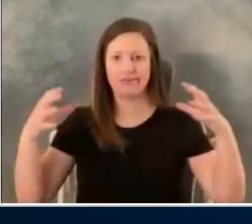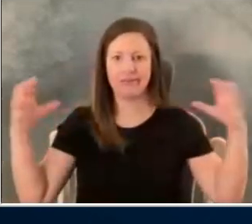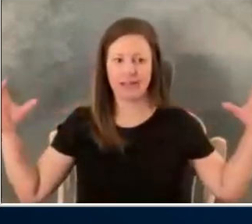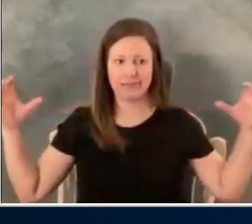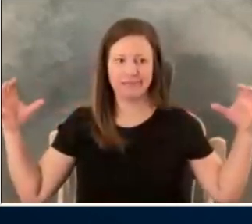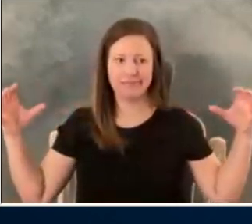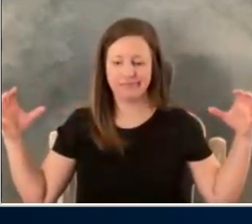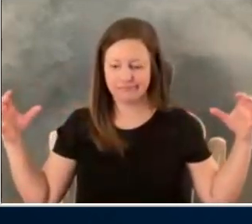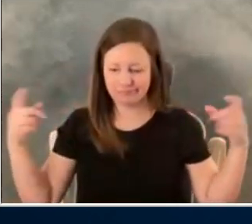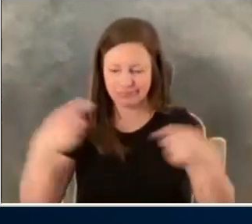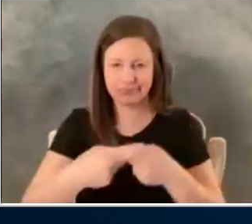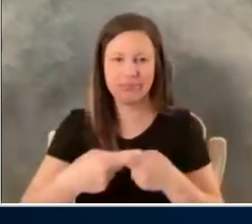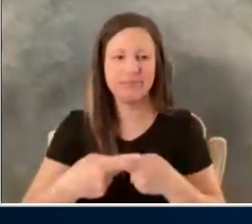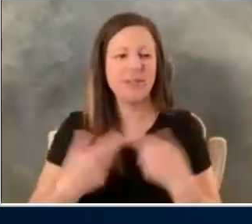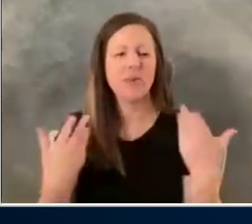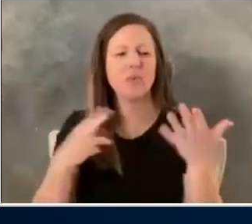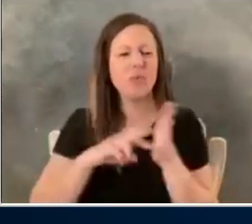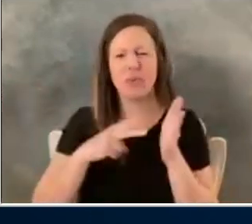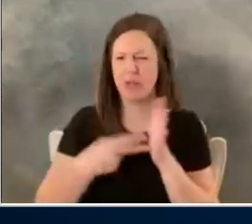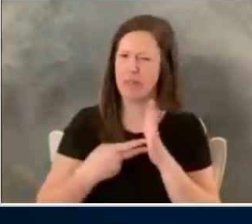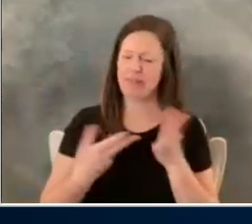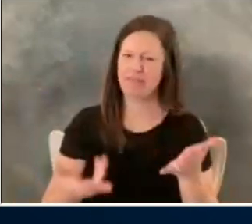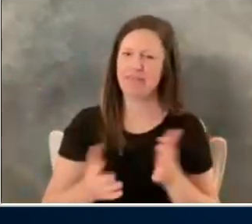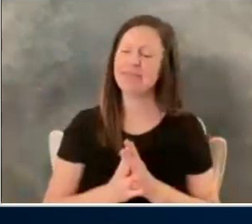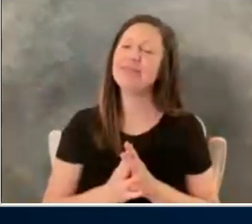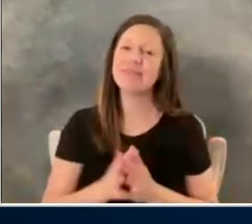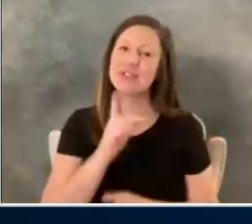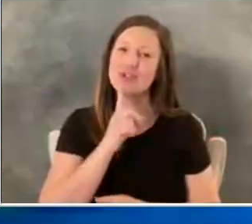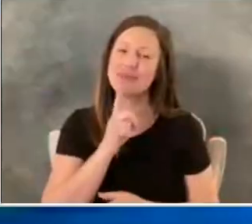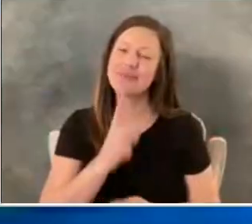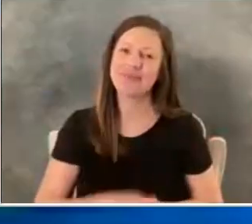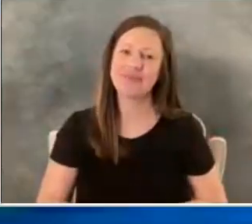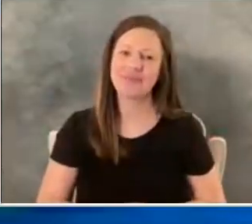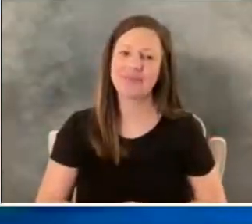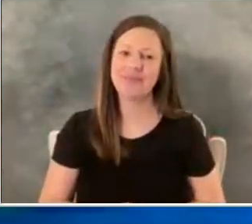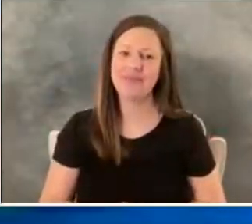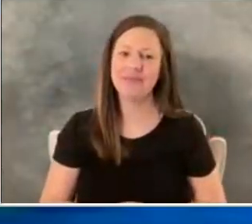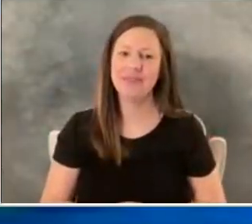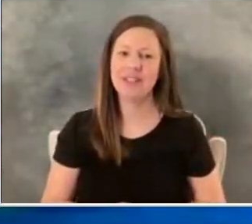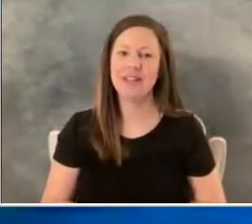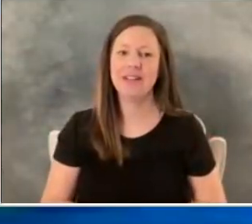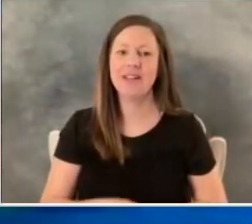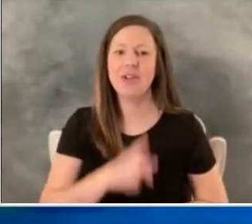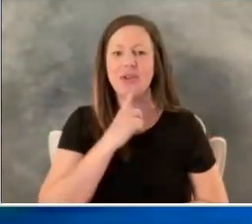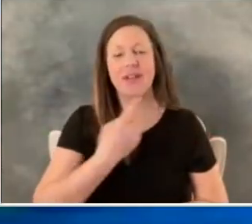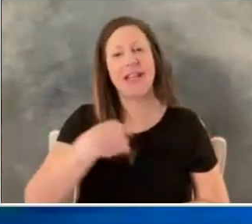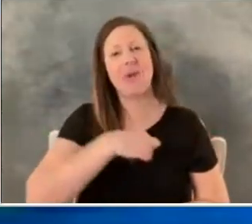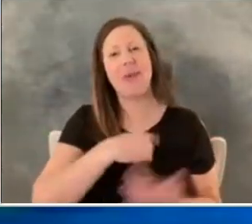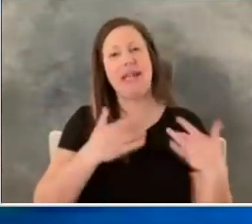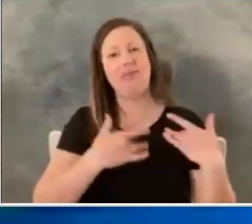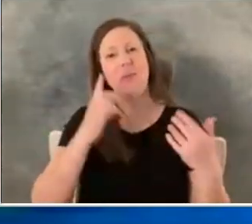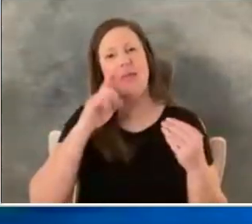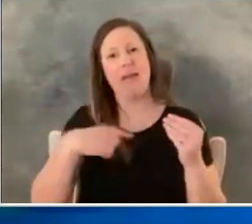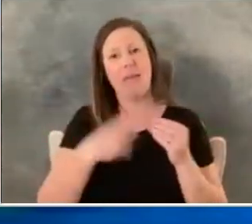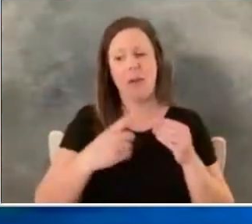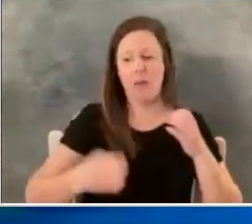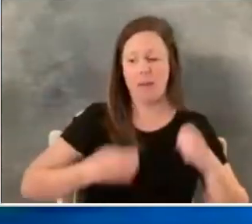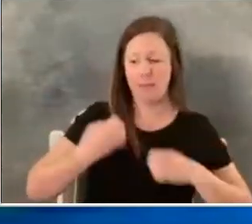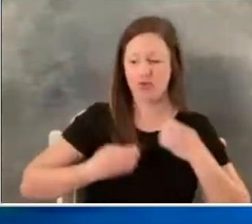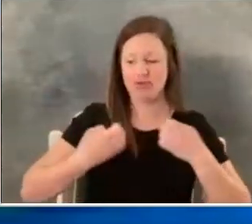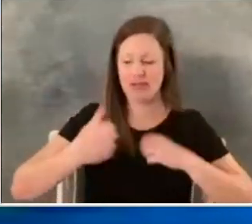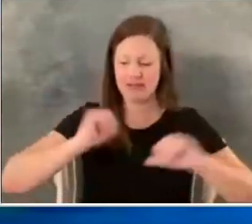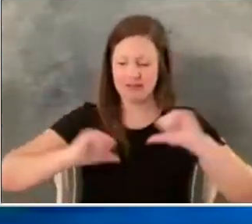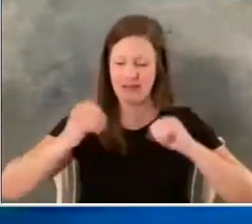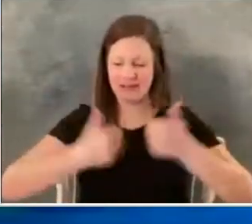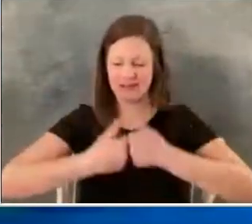about what you mean by that. Sure. I think that we often think of emotion and science as being separate